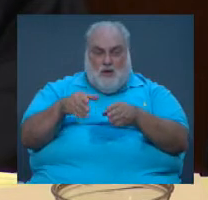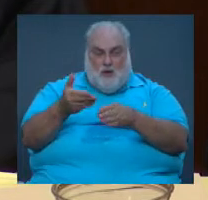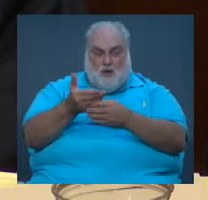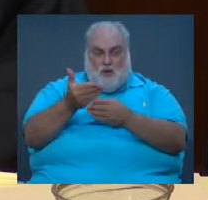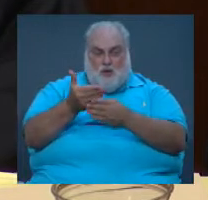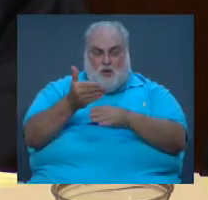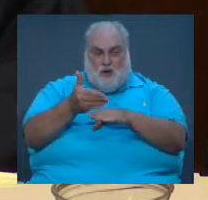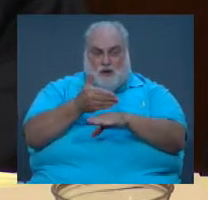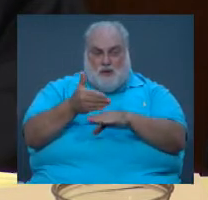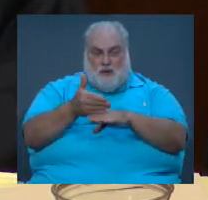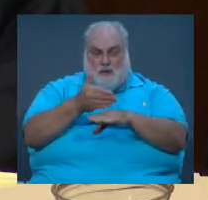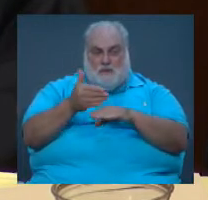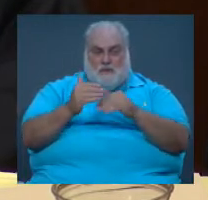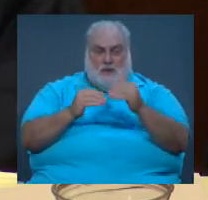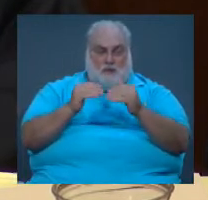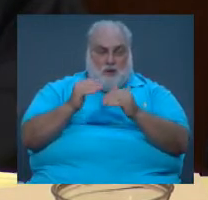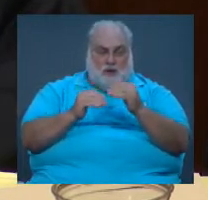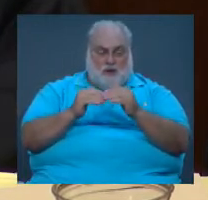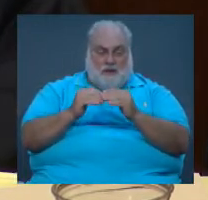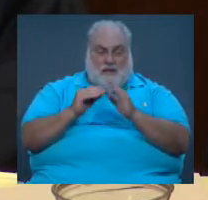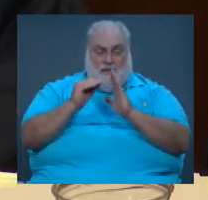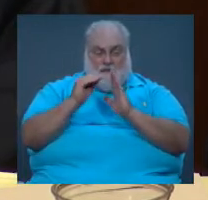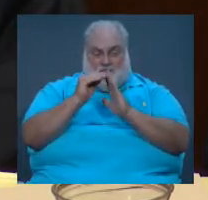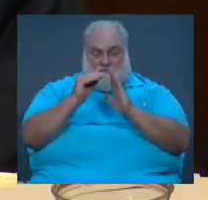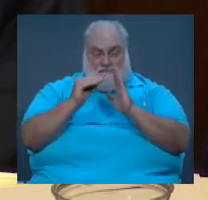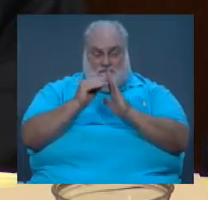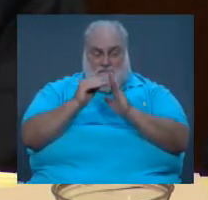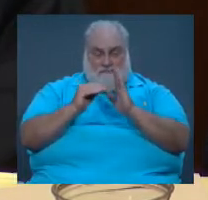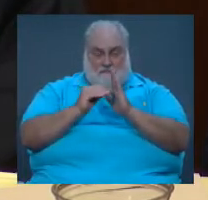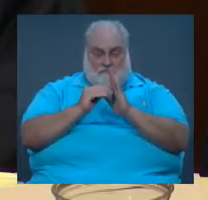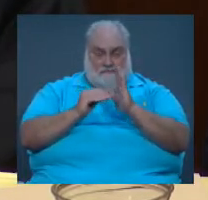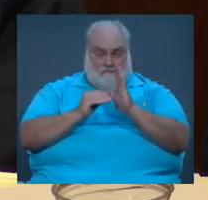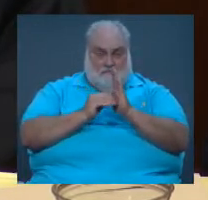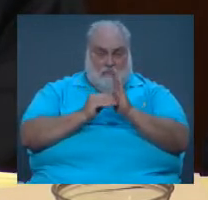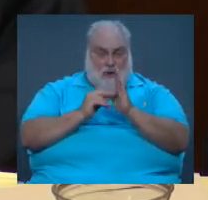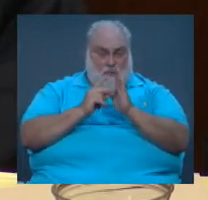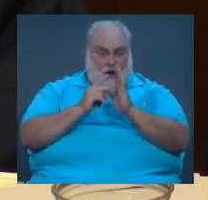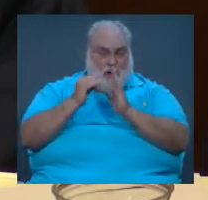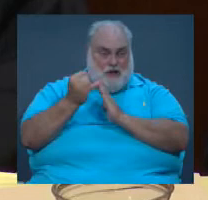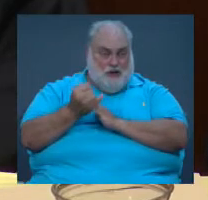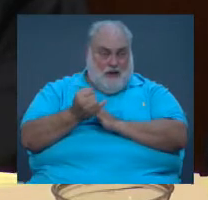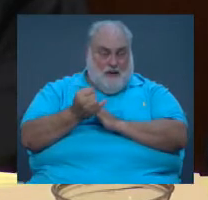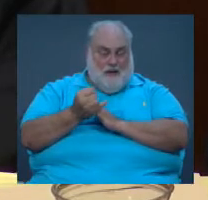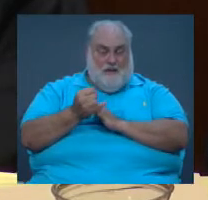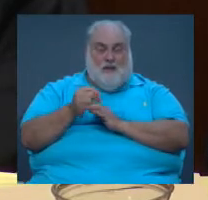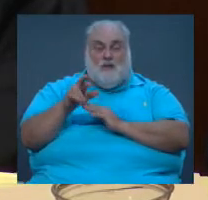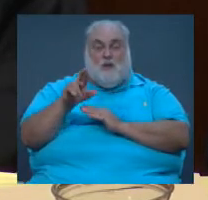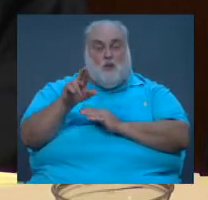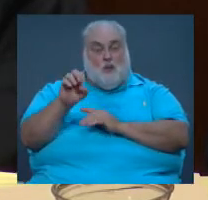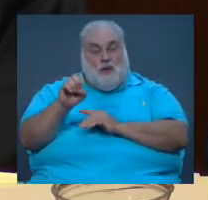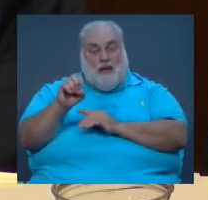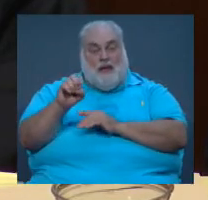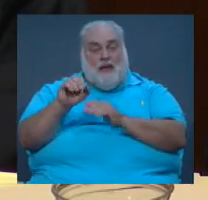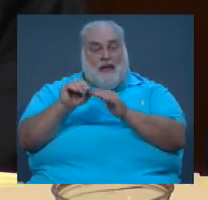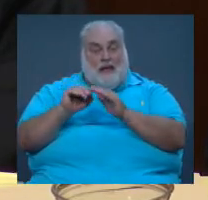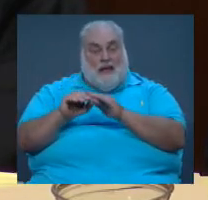construction. The list of projects that our reentry crew